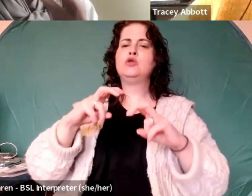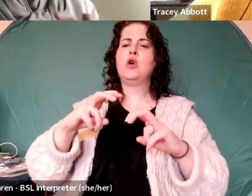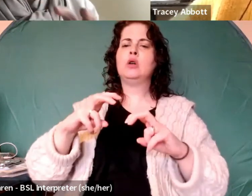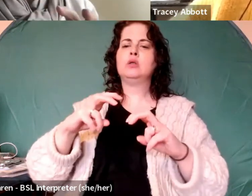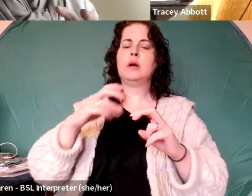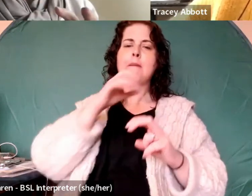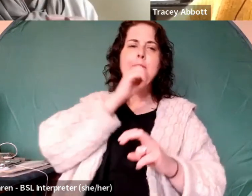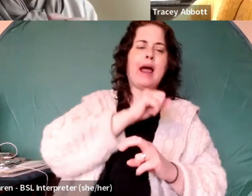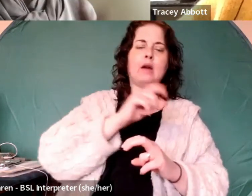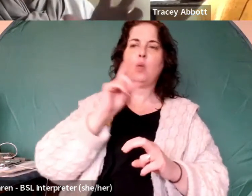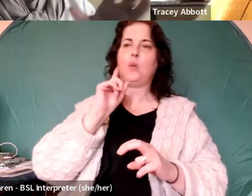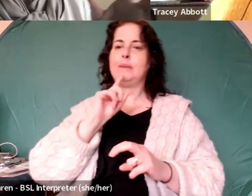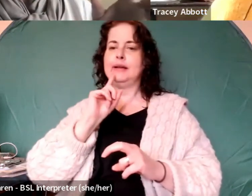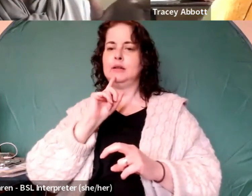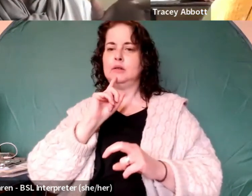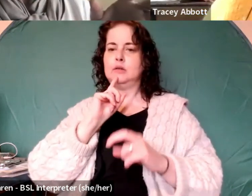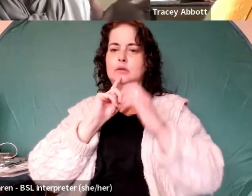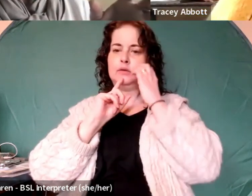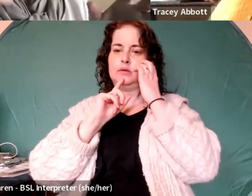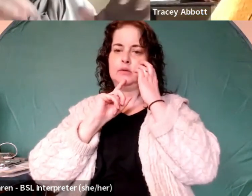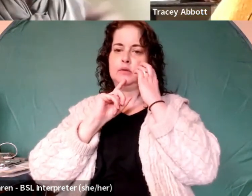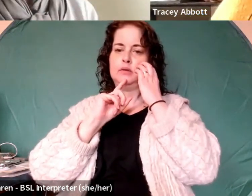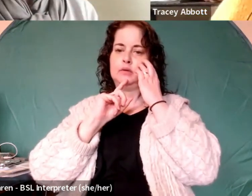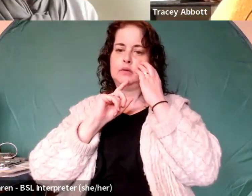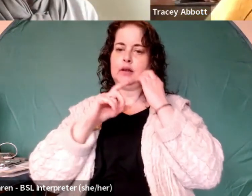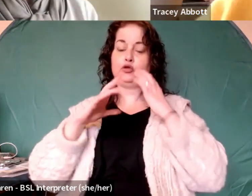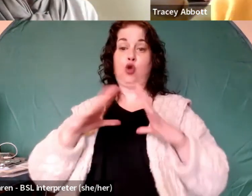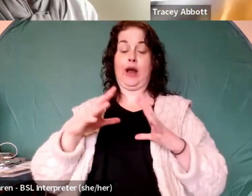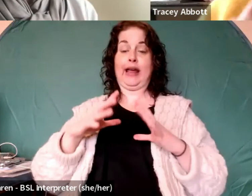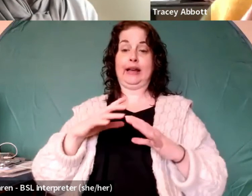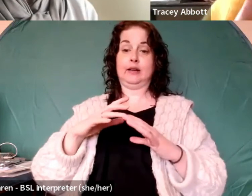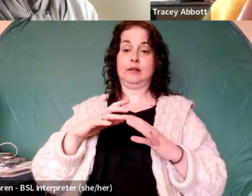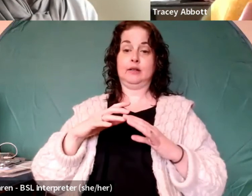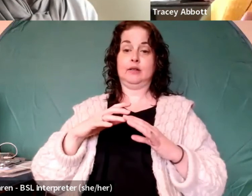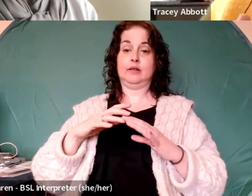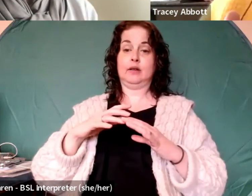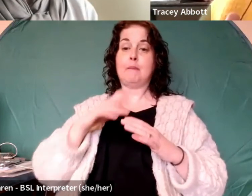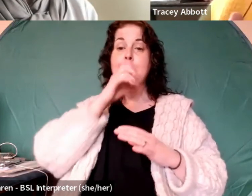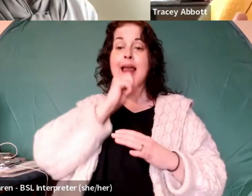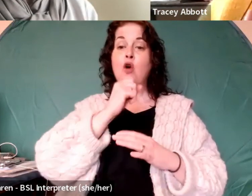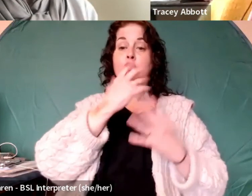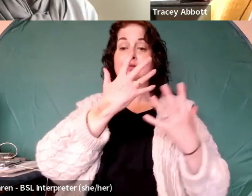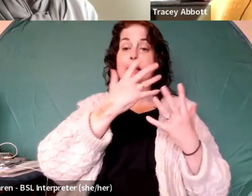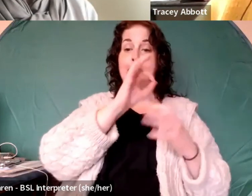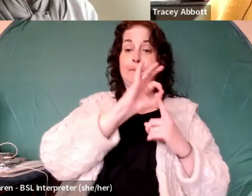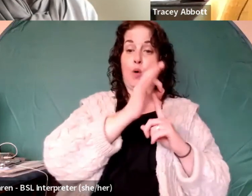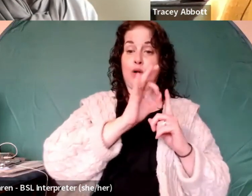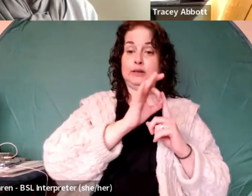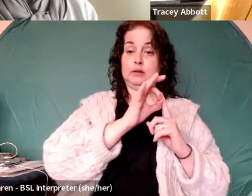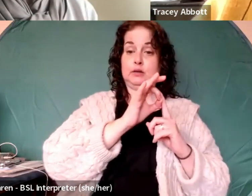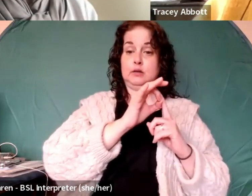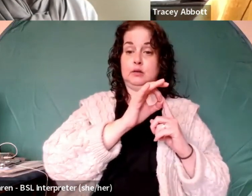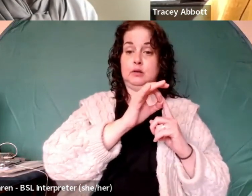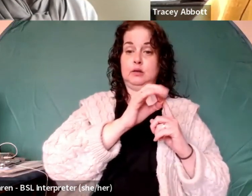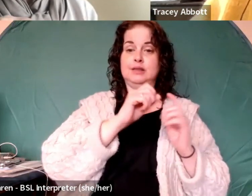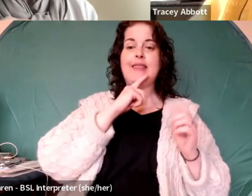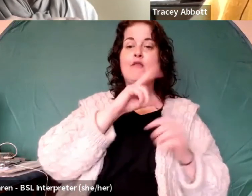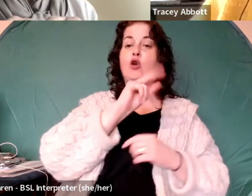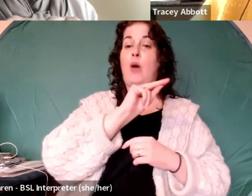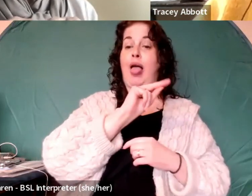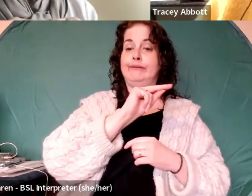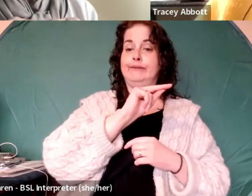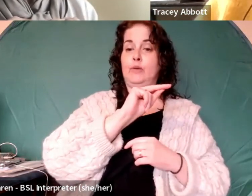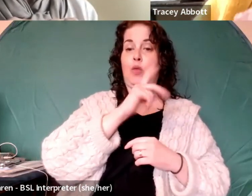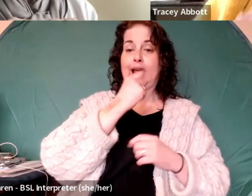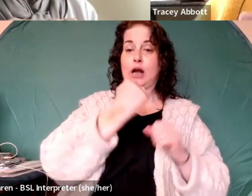men and women that I can't remember. That's shocking. No, it's shocking. It's men. If you've got 10 points, men will say that they've got 12 points of what they